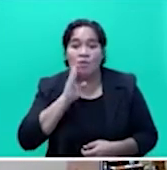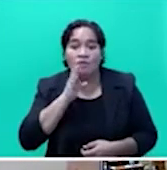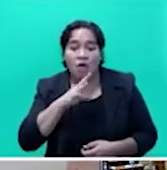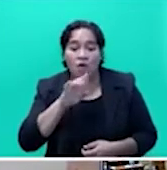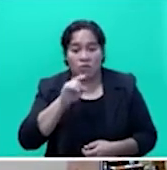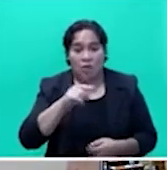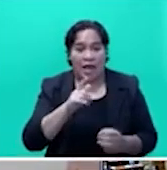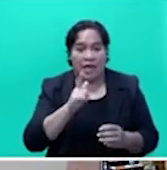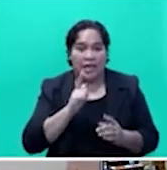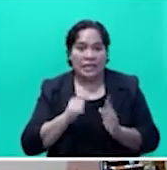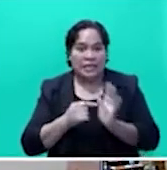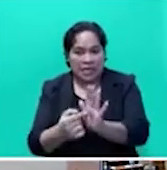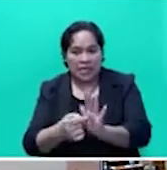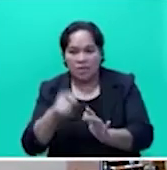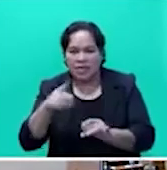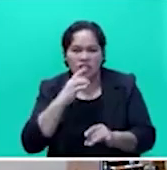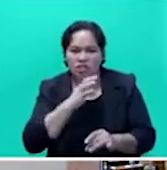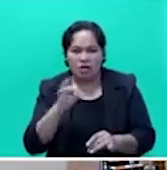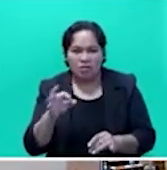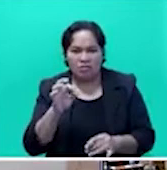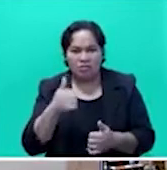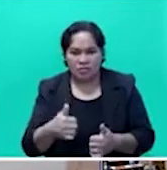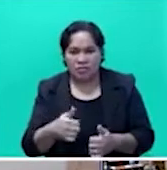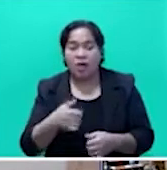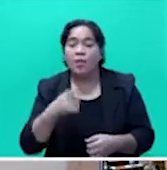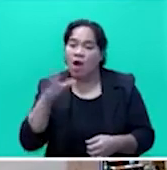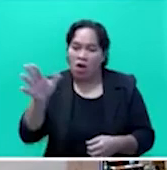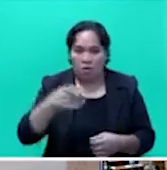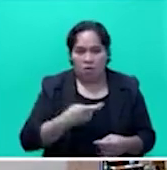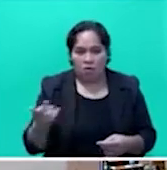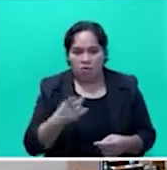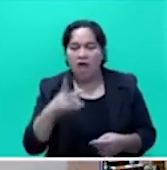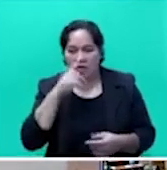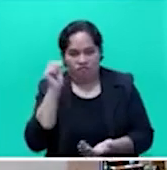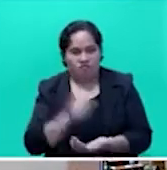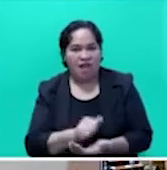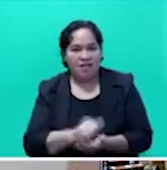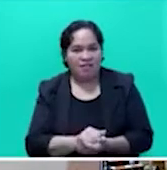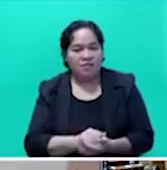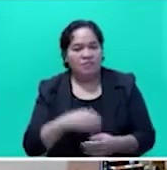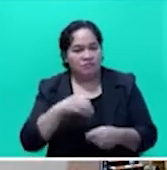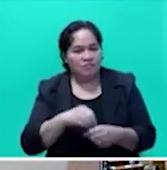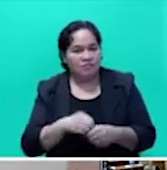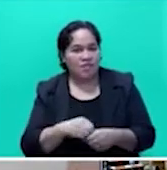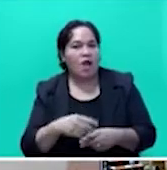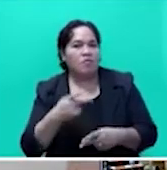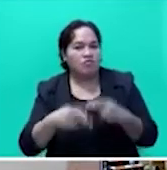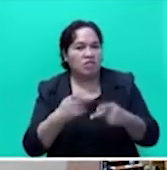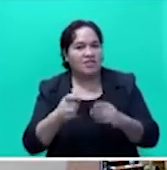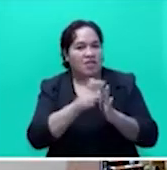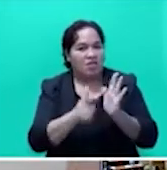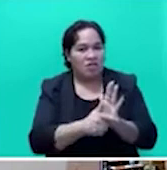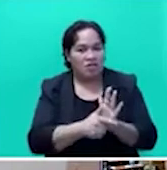proceedings, because this is not practical. Thus, everyone should have the right to institute proceedings that deal with state land without having to